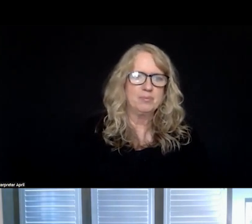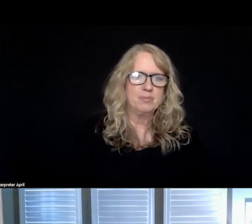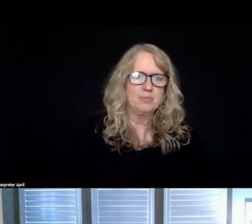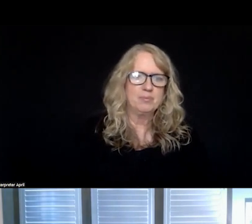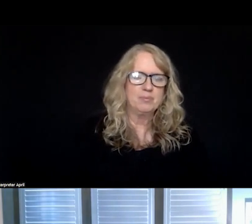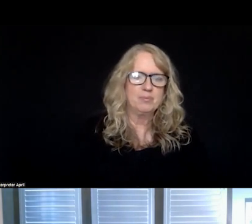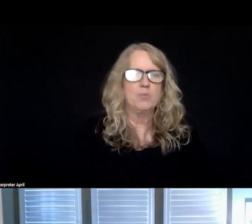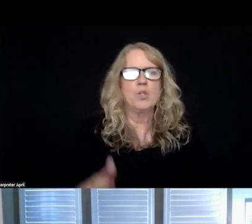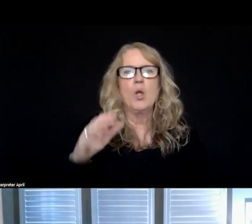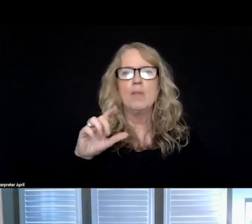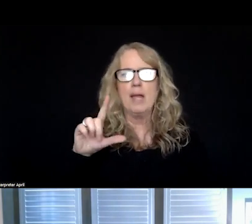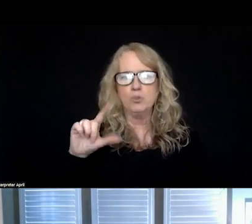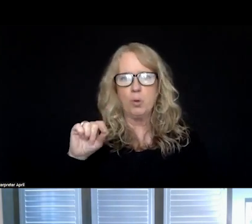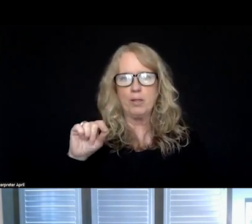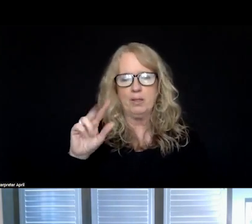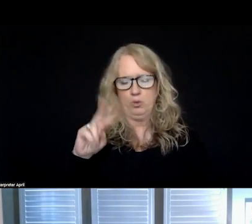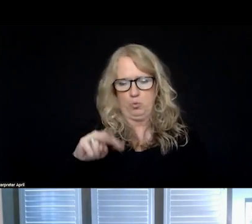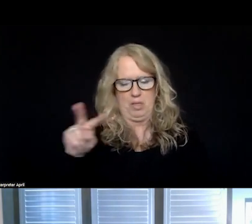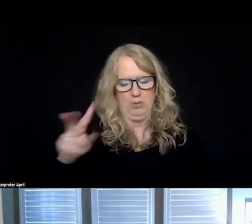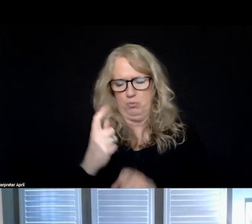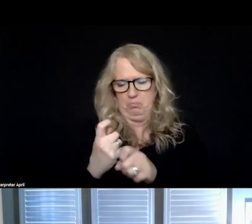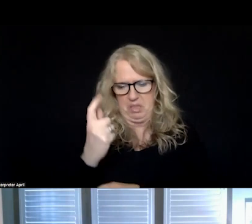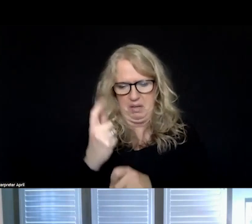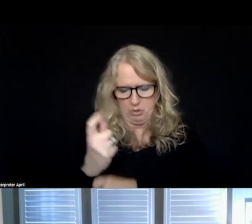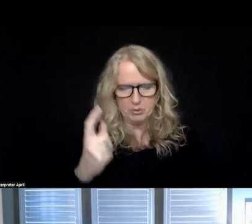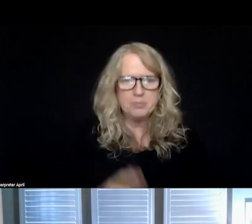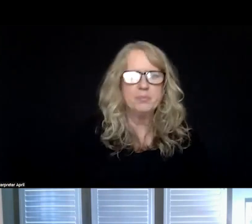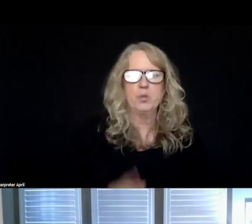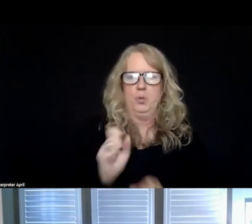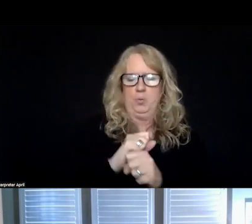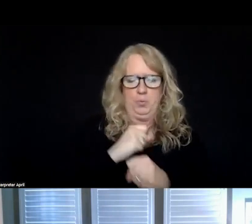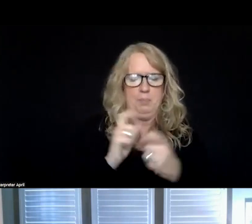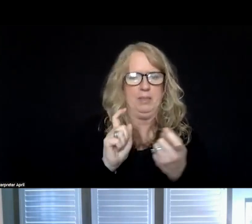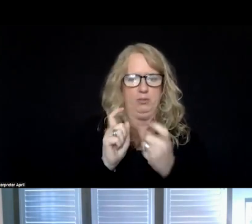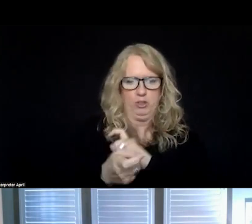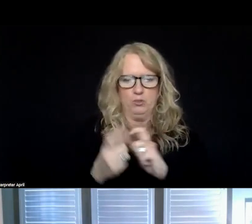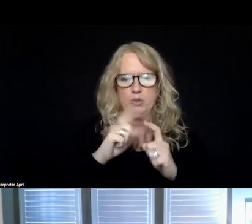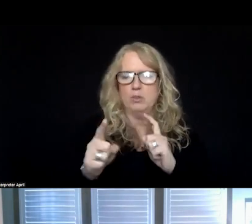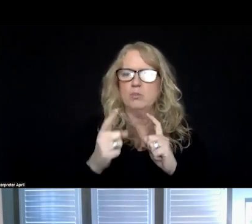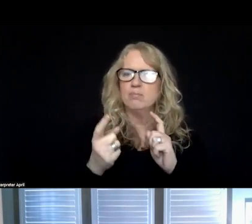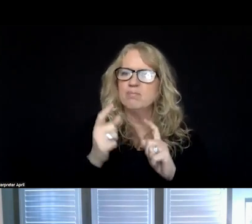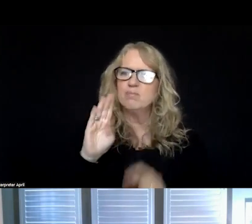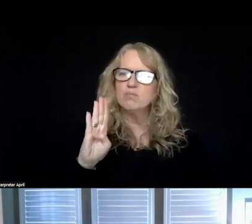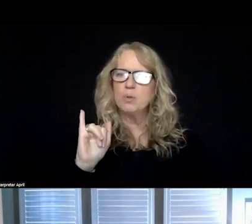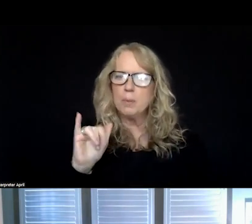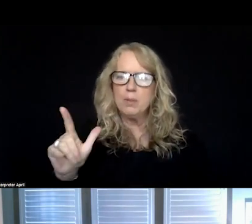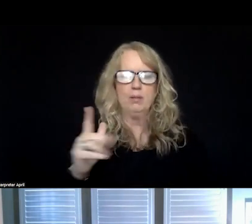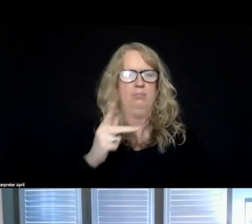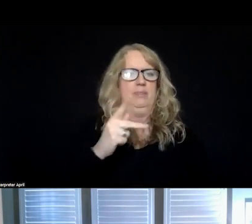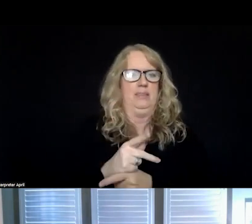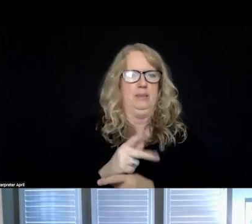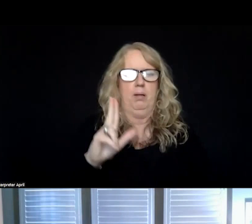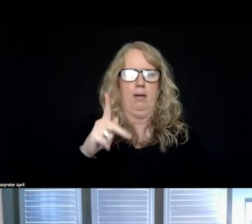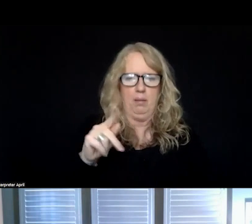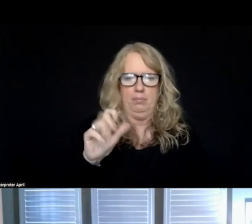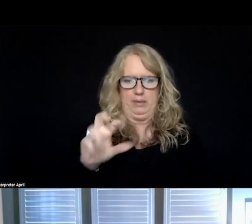Then in 2022, as we do every year, we made changes to the bill. We wanted to keep them updated. So in